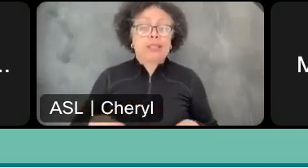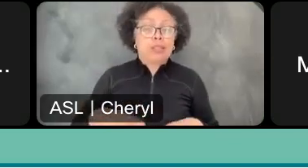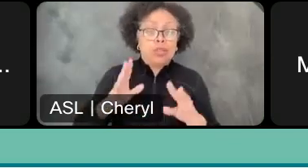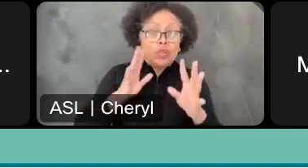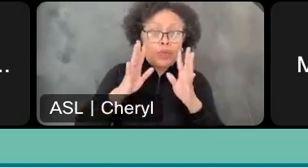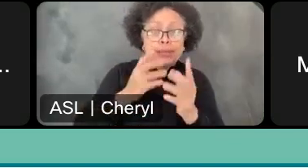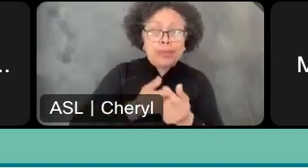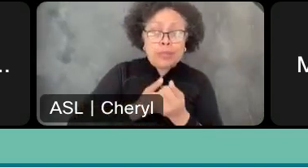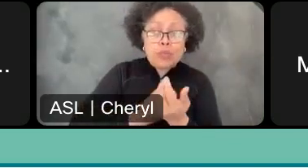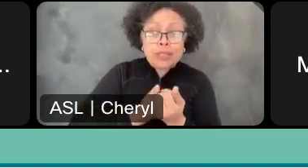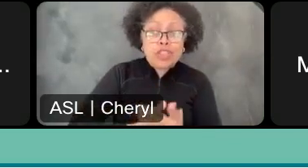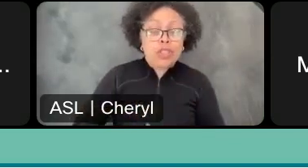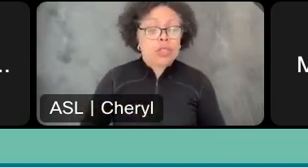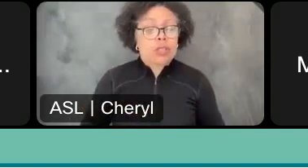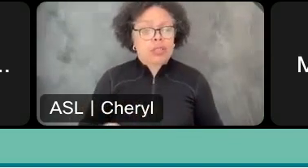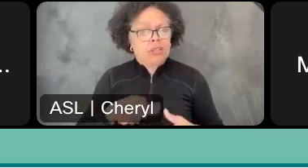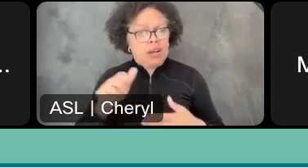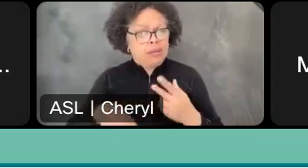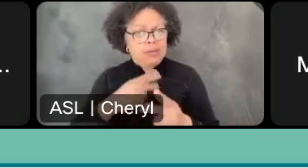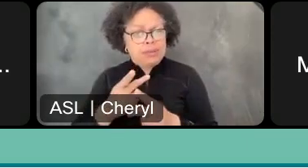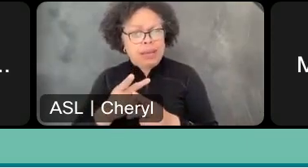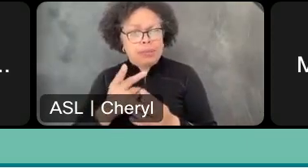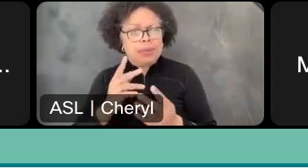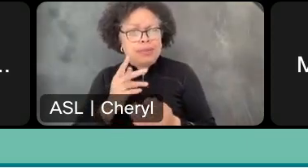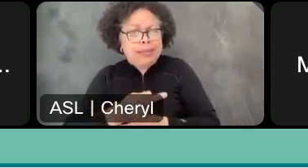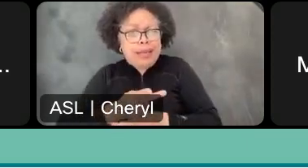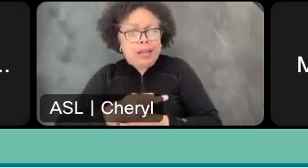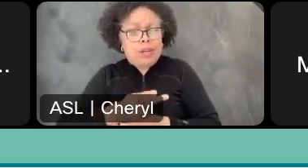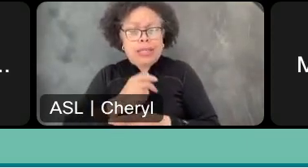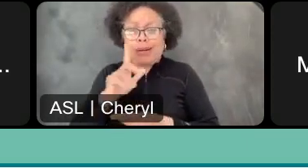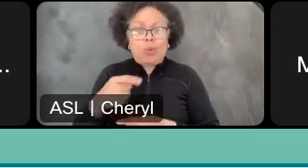creative expression, or other types of care.